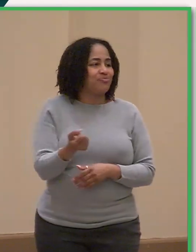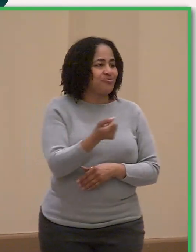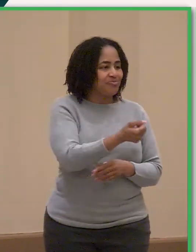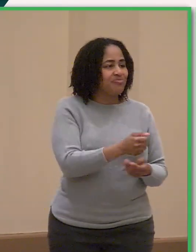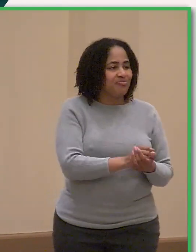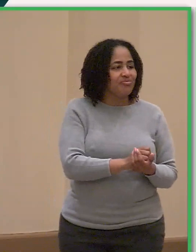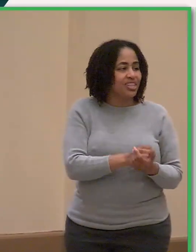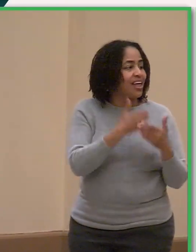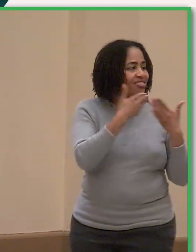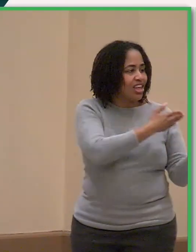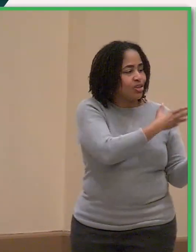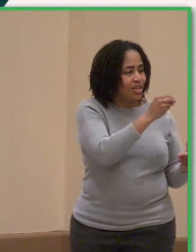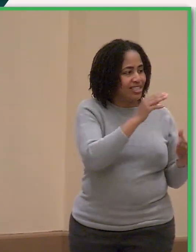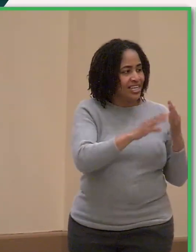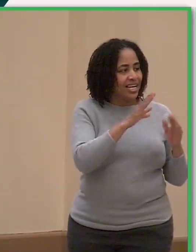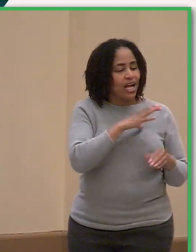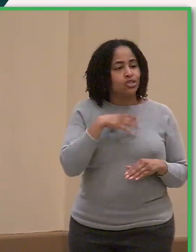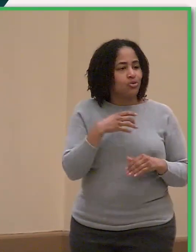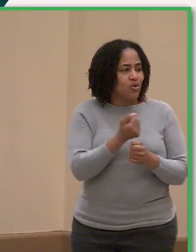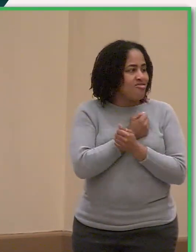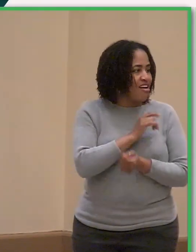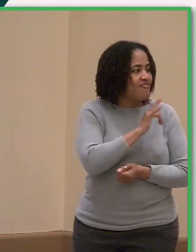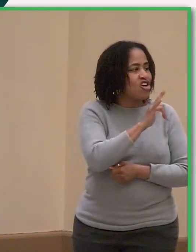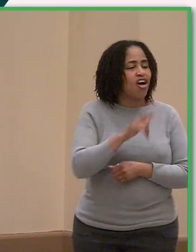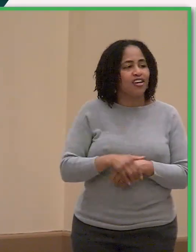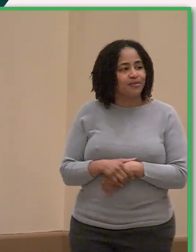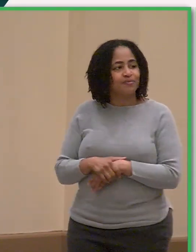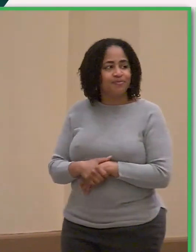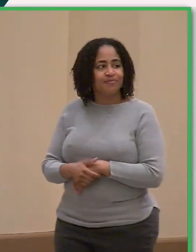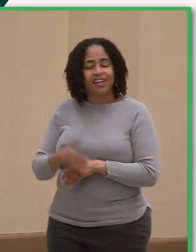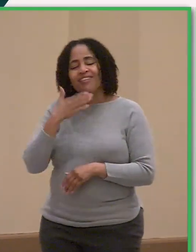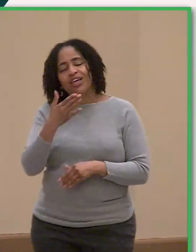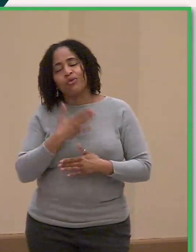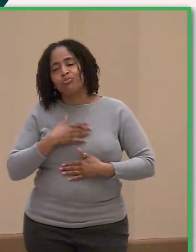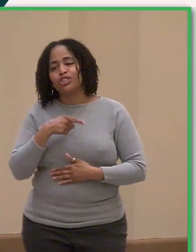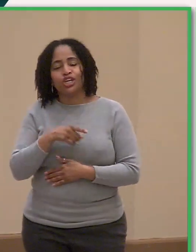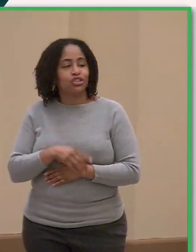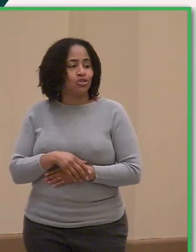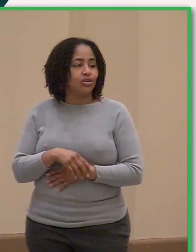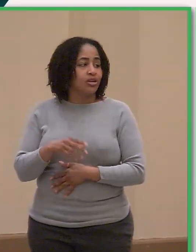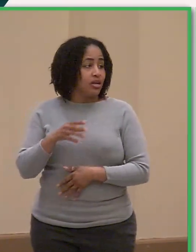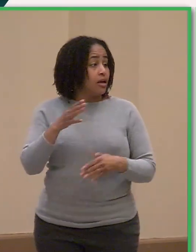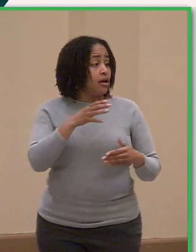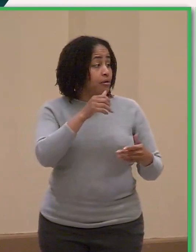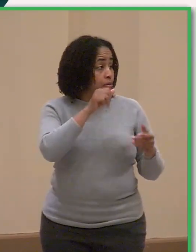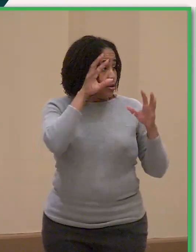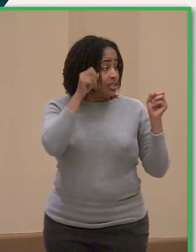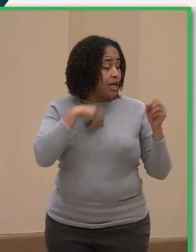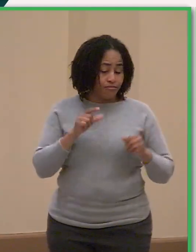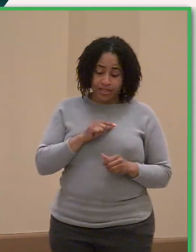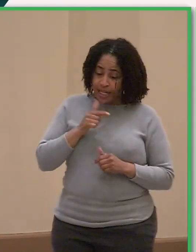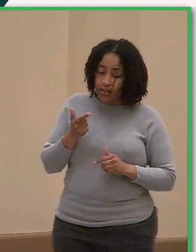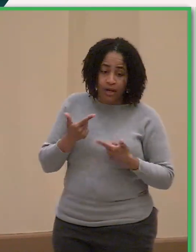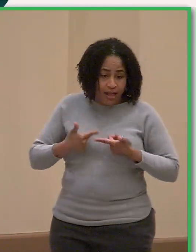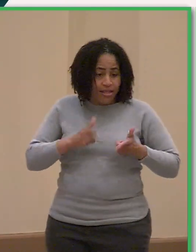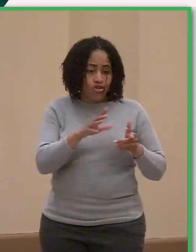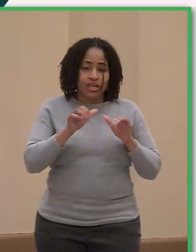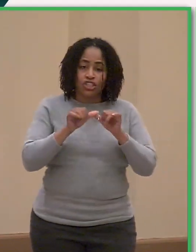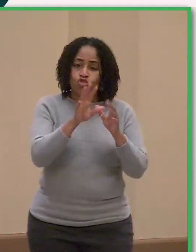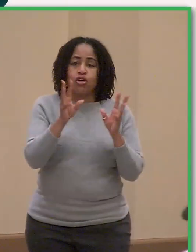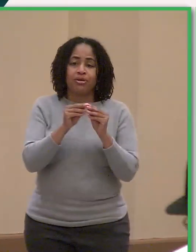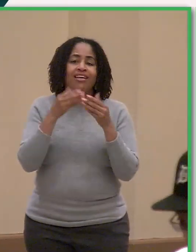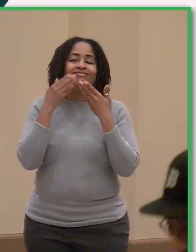City Council. We love you all. You as well. Thank you, John George. We appreciate you. Madam President, we're going to get out the way and allow this meeting to continue. Again,